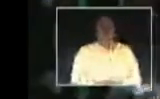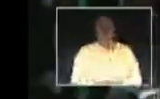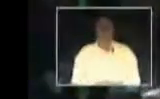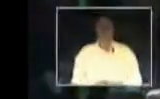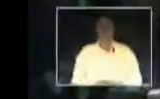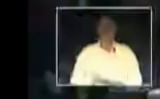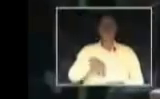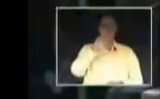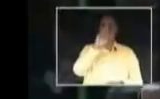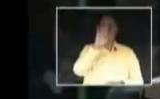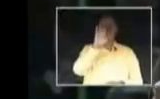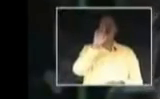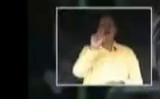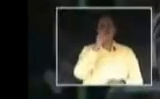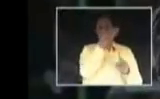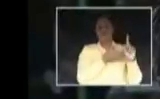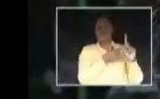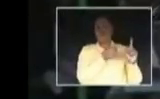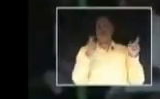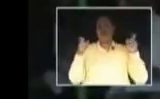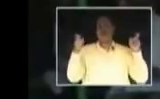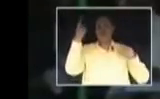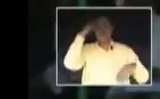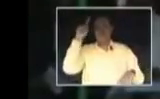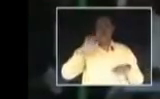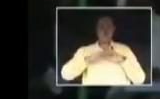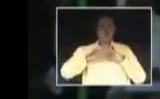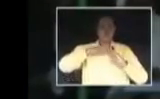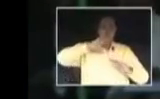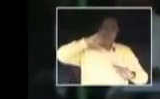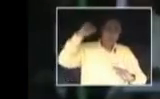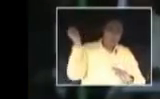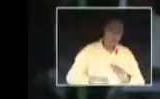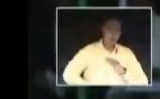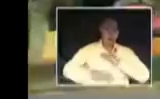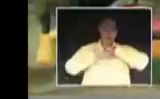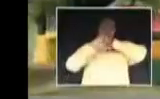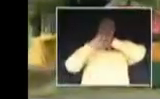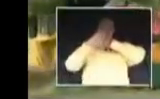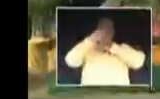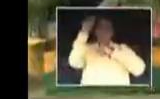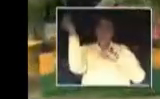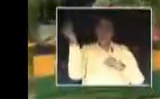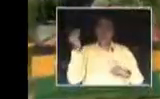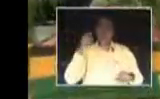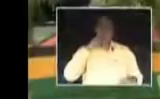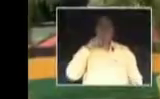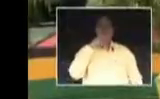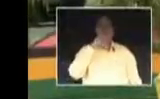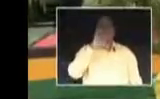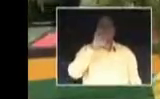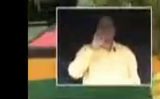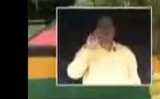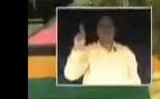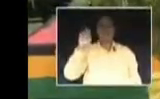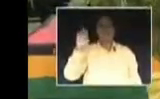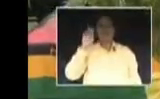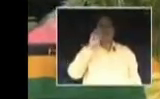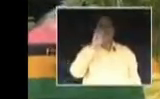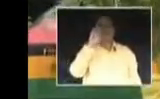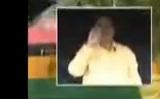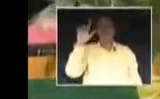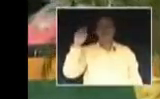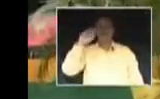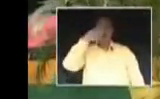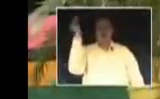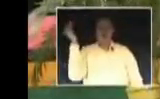Mr. Robert Macmillan is chairman of Jamaica's oldest advertising agency, the pioneering Macmillan Advertising Limited,